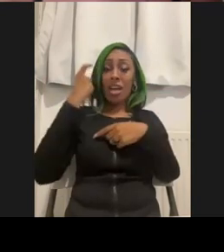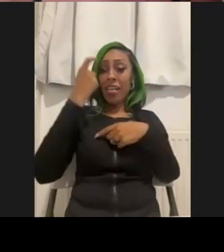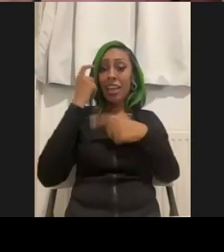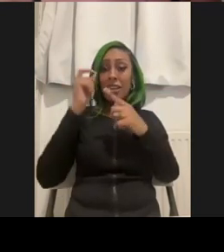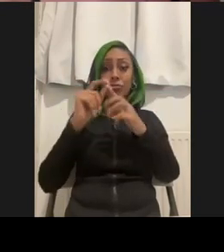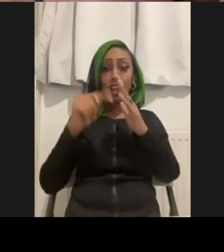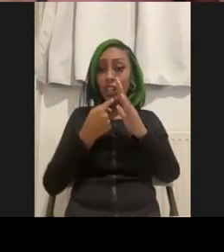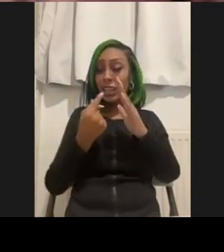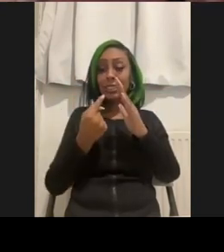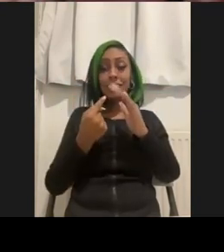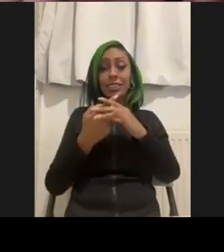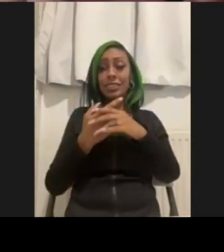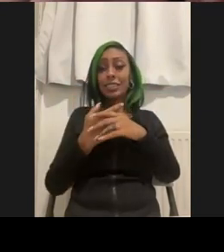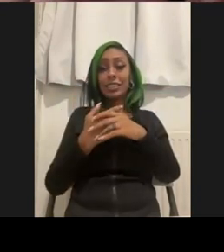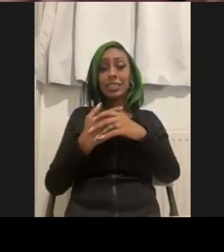projects,